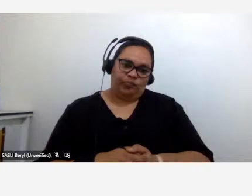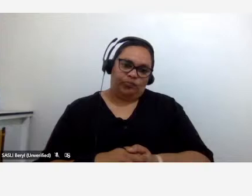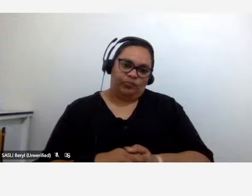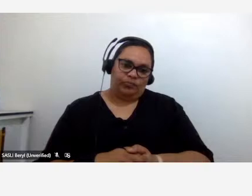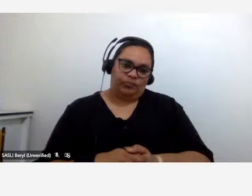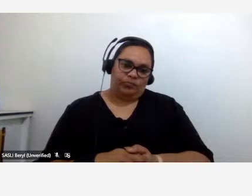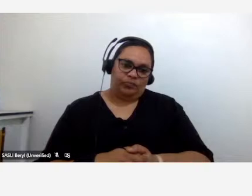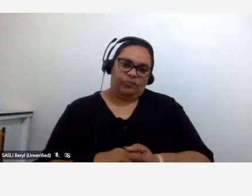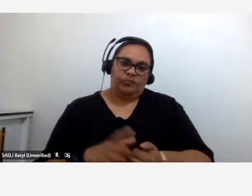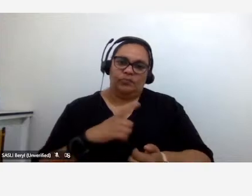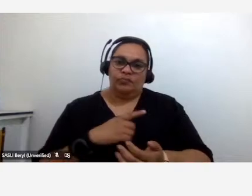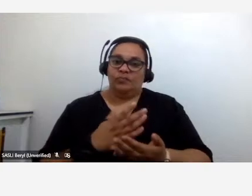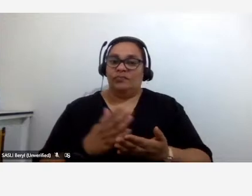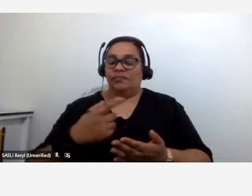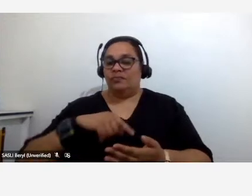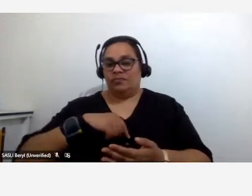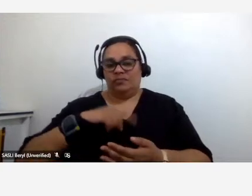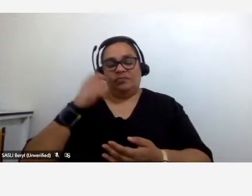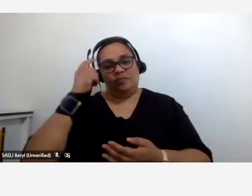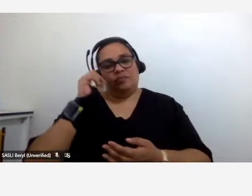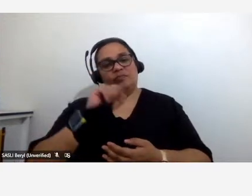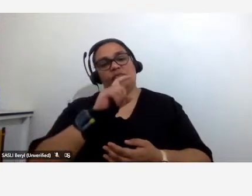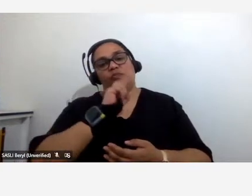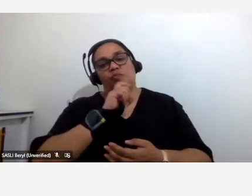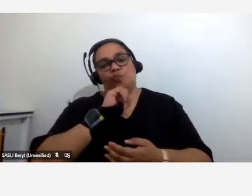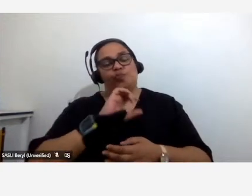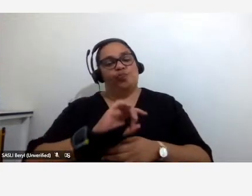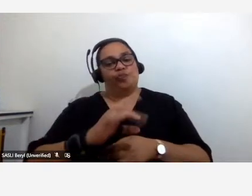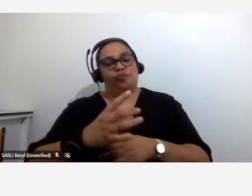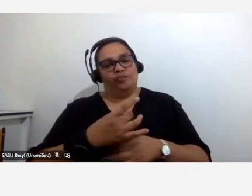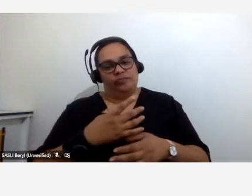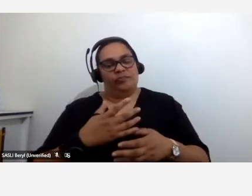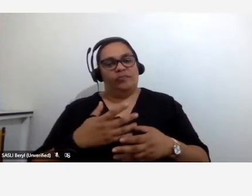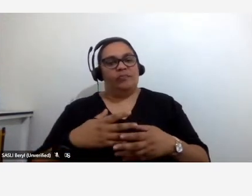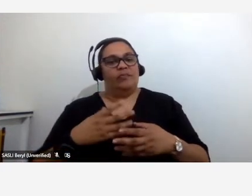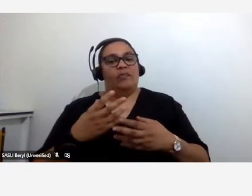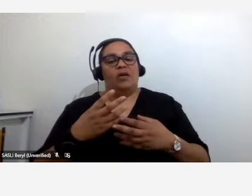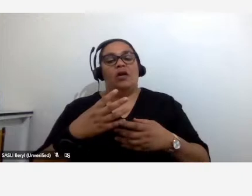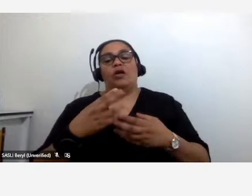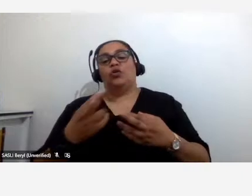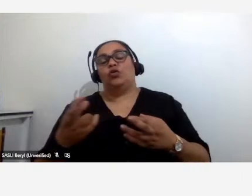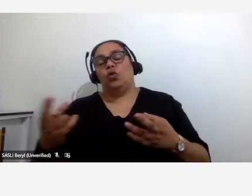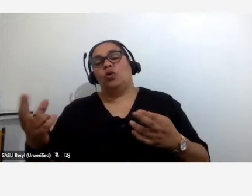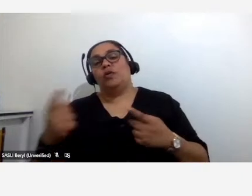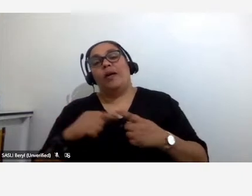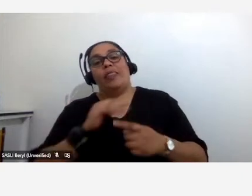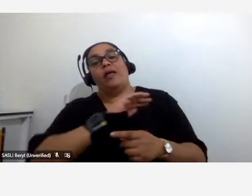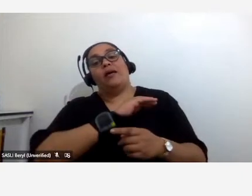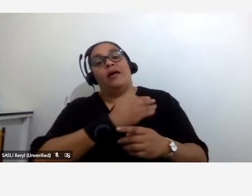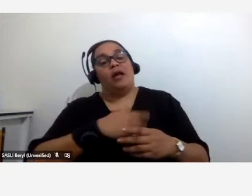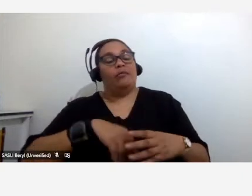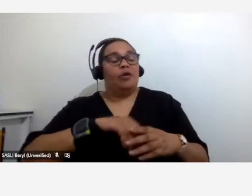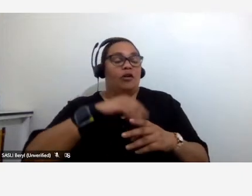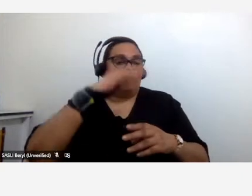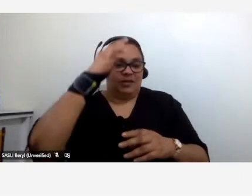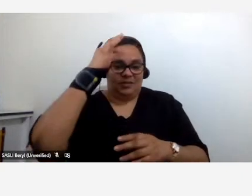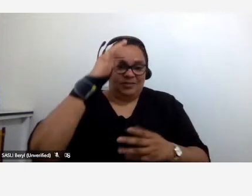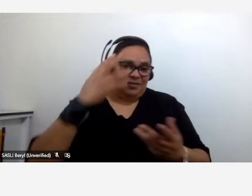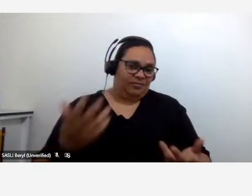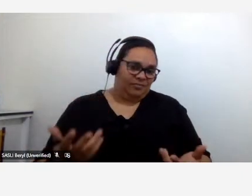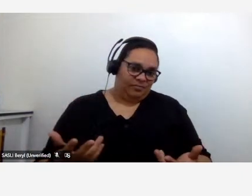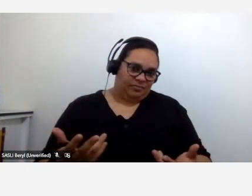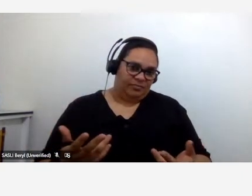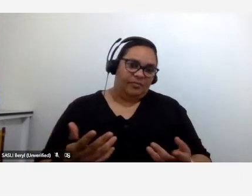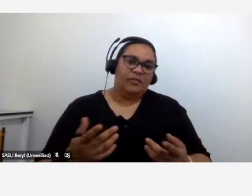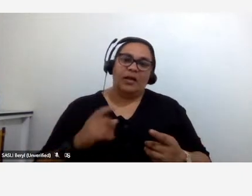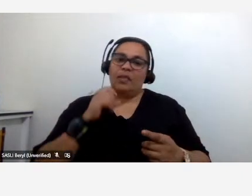Well, some of us understand the use of consultant outsourcing is nothing but to hollow out the capacity of the state.